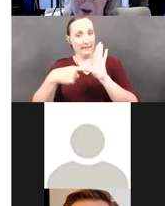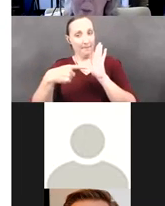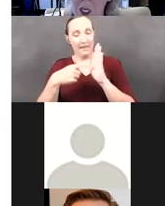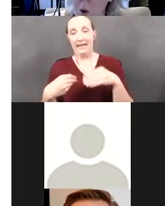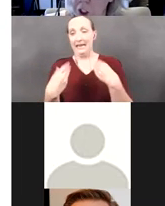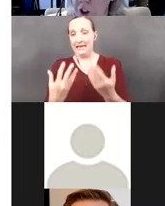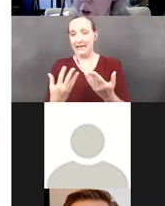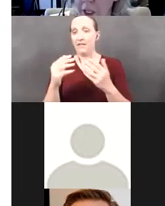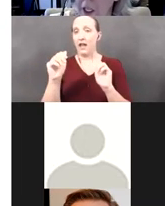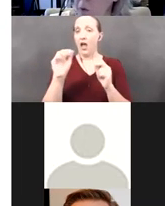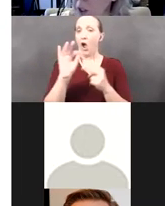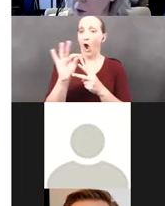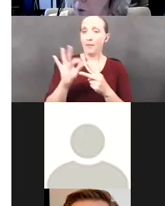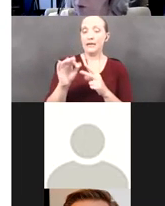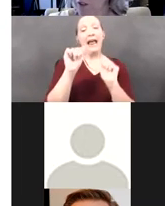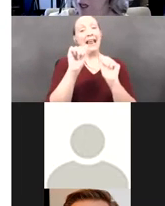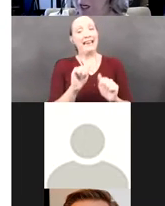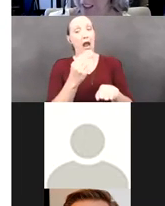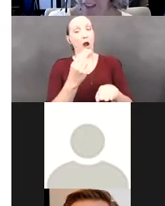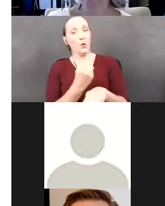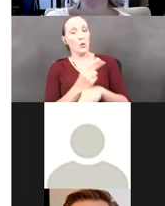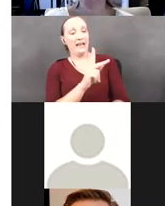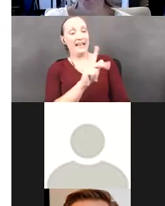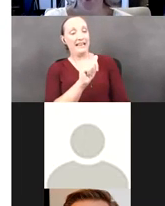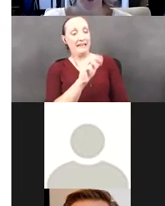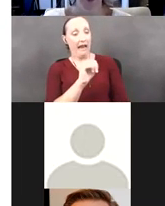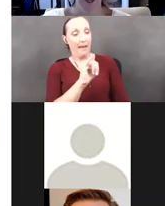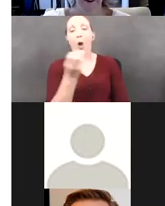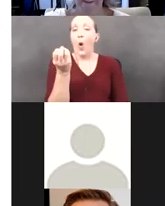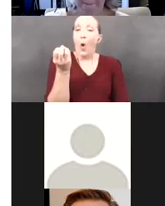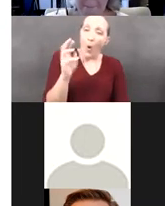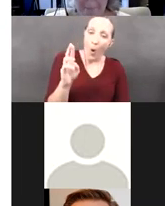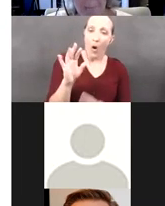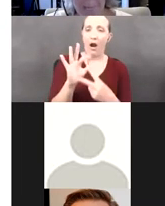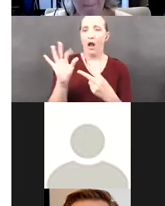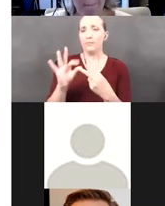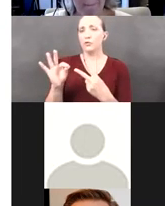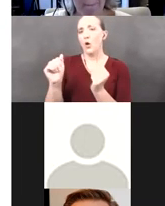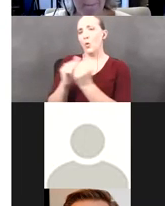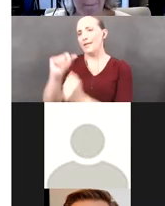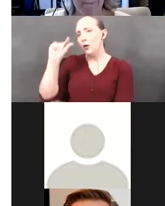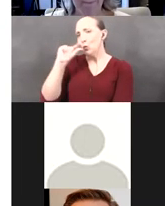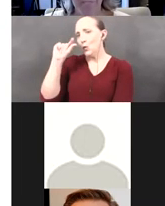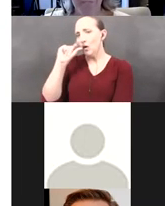me da la Kami or opción para turn utilizar in with the Kami Google o Docs. entregarlo a través de Google Docs.